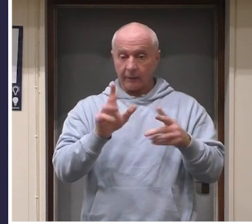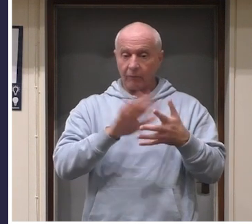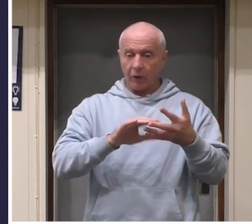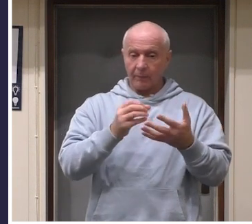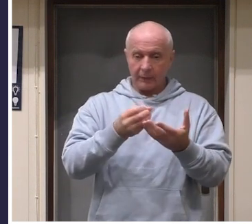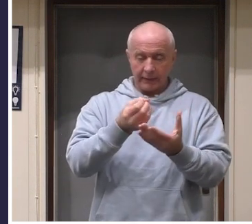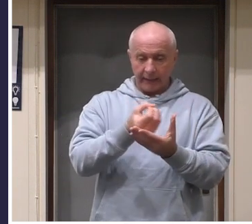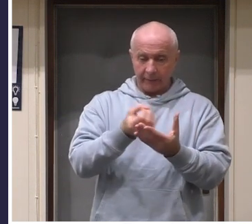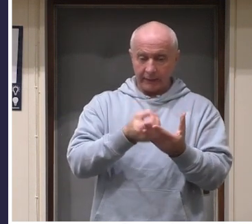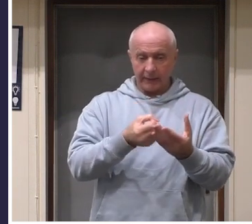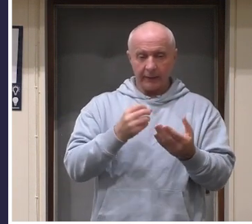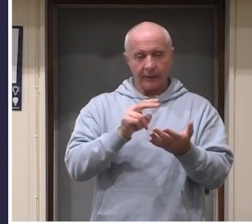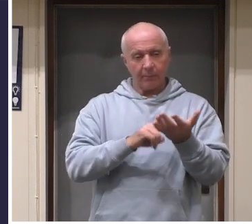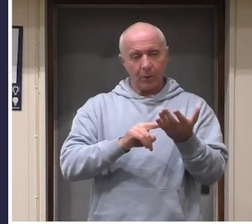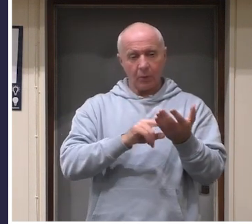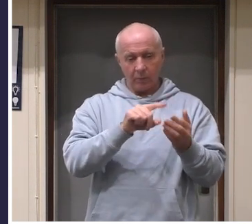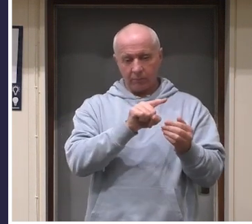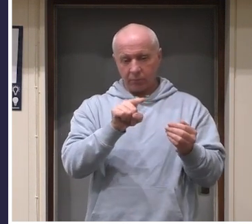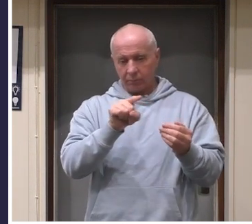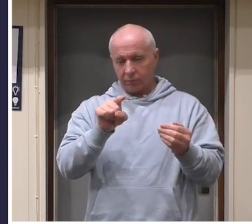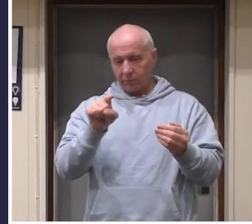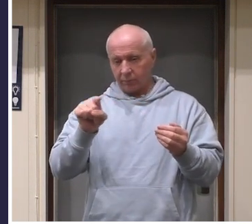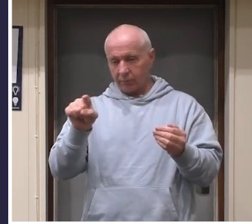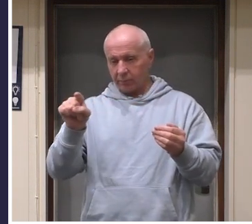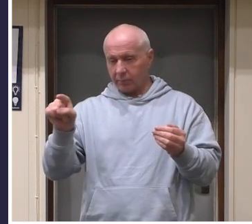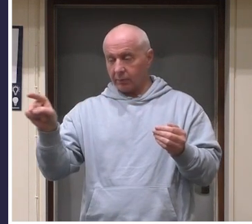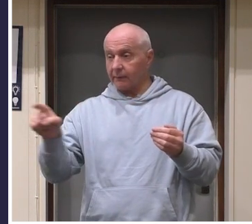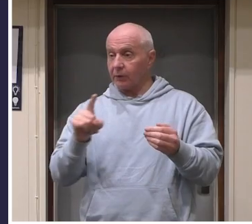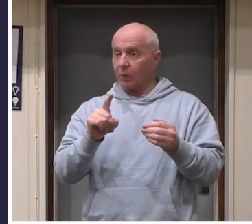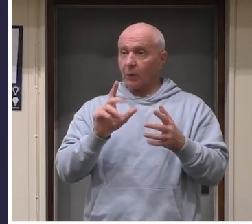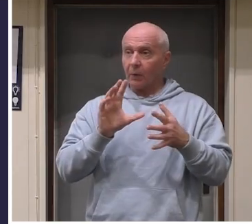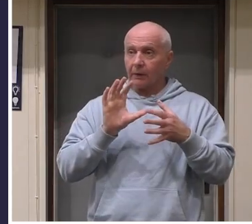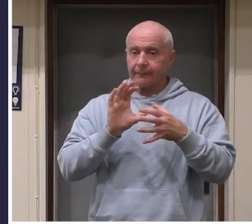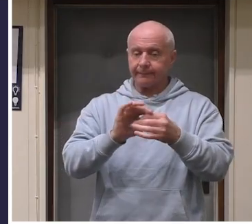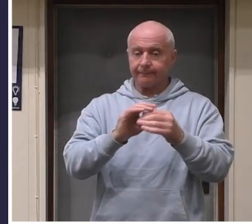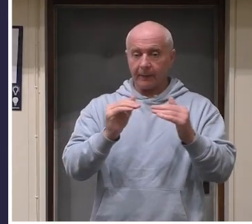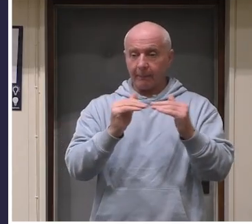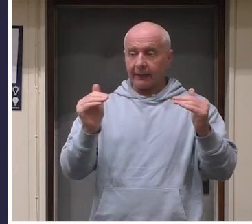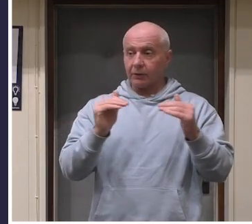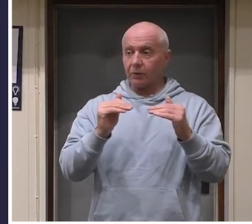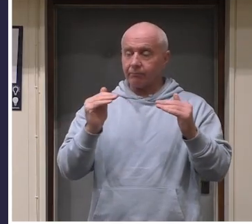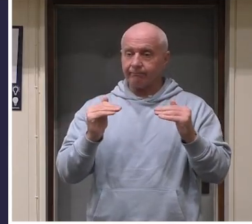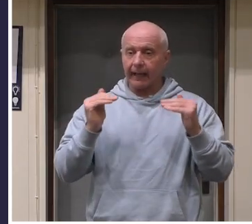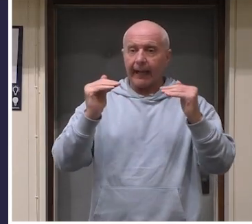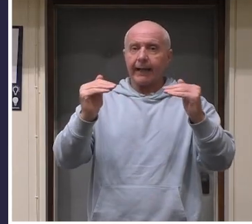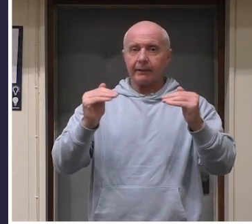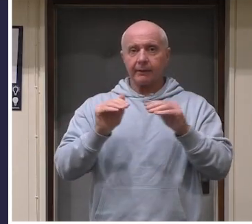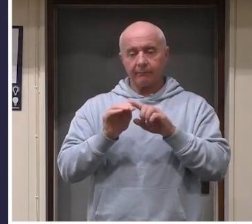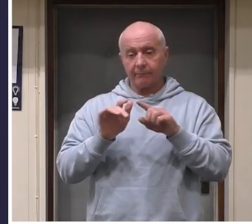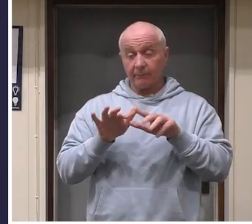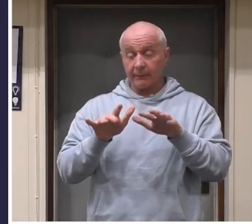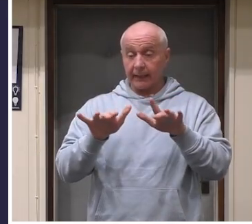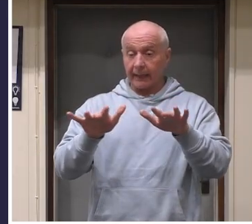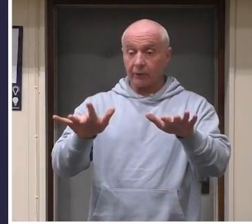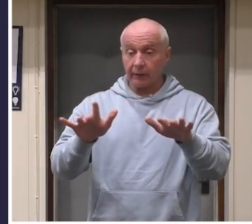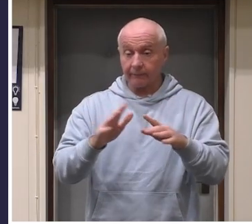by that blue dashed line, is tuned to enhance all of those scattering events which give